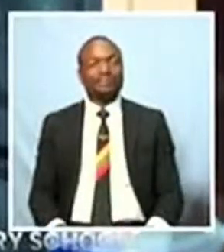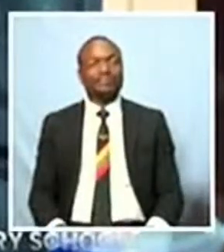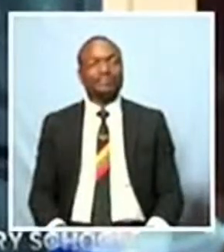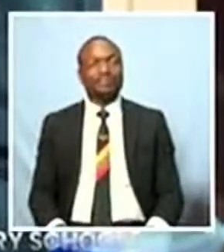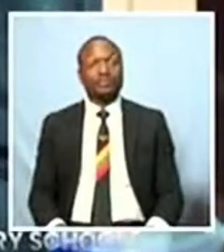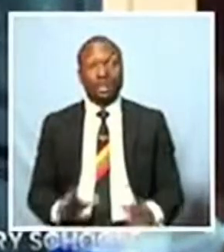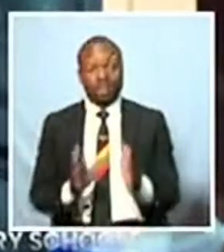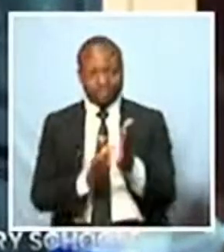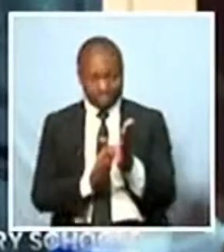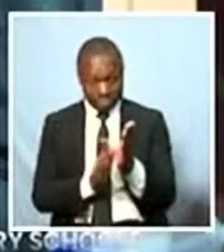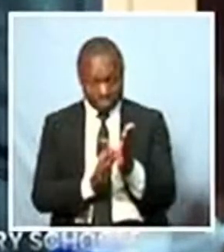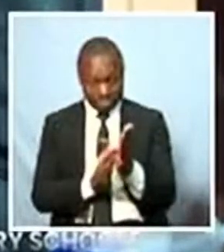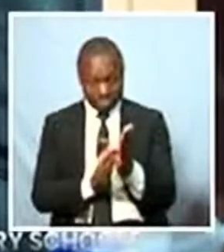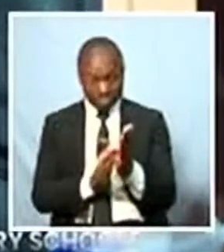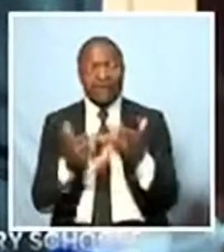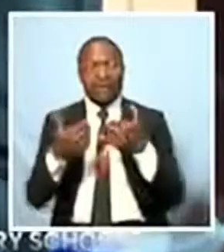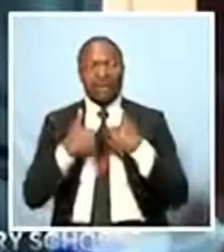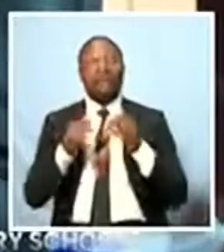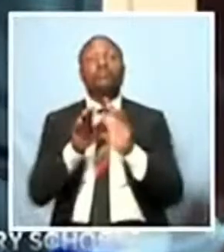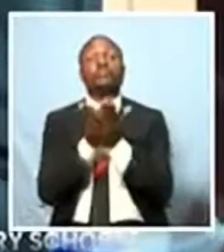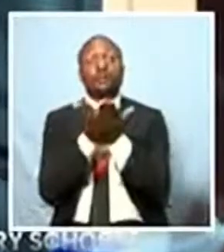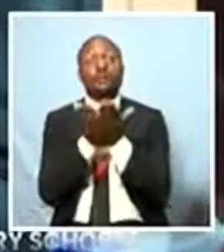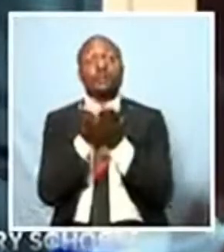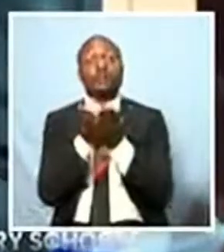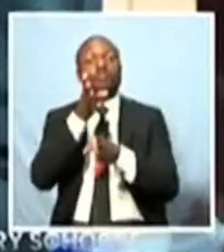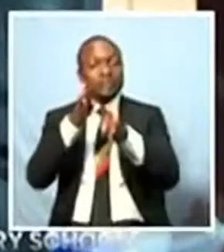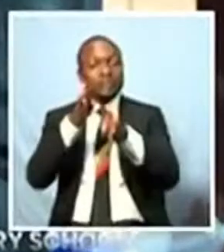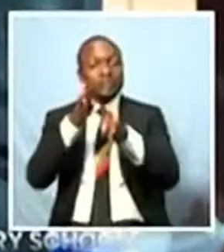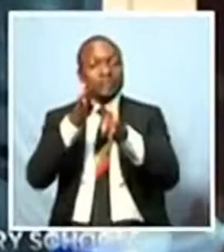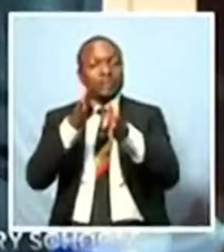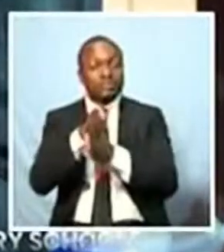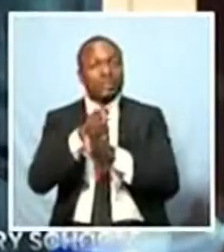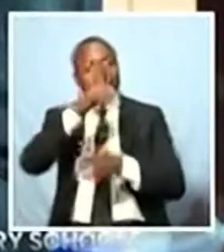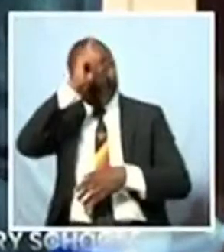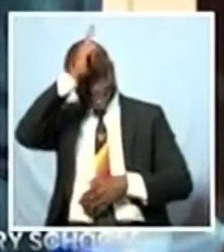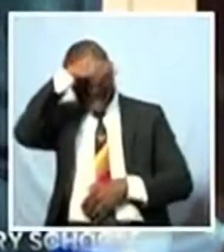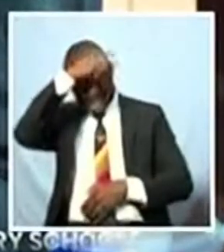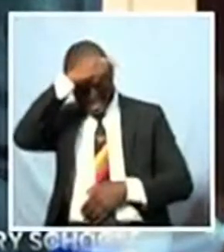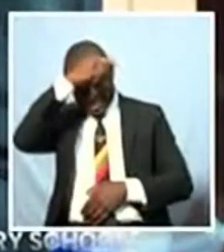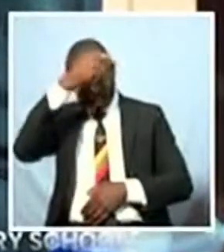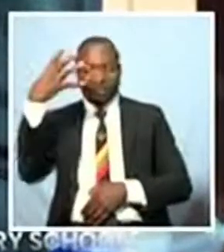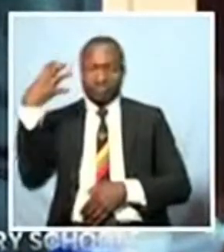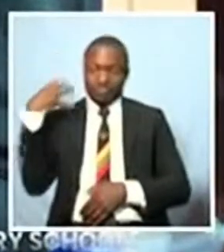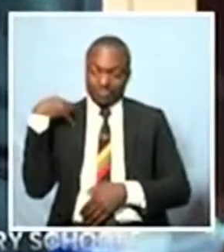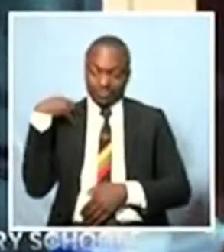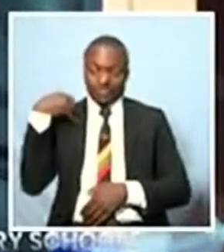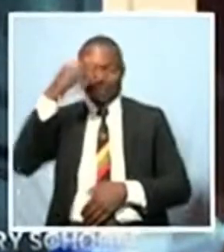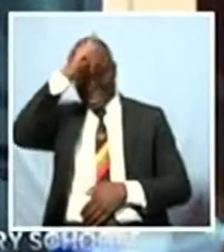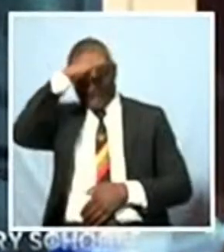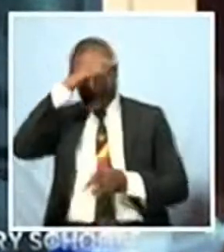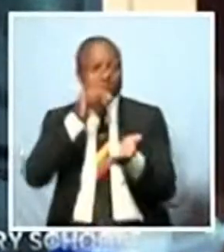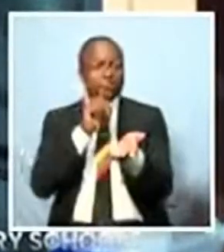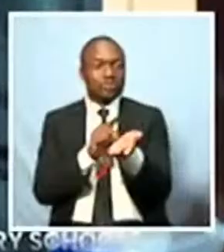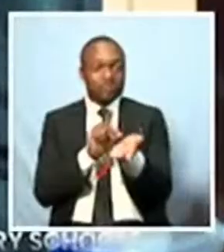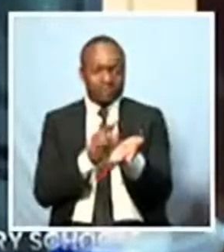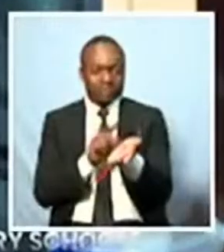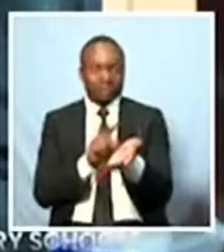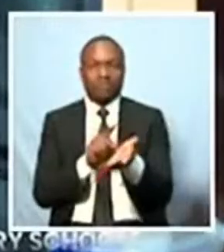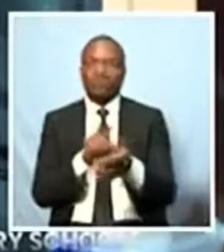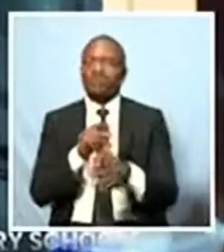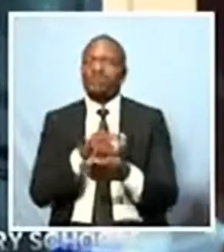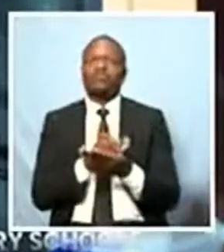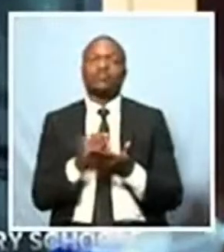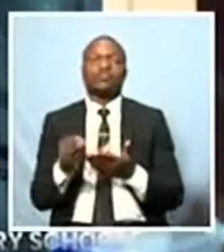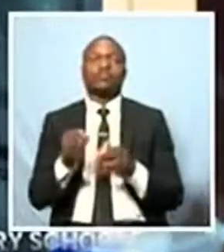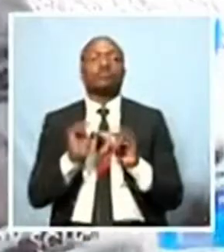and schools that have textbooks, buildings, degrees, master's degrees, doctors, were unable to